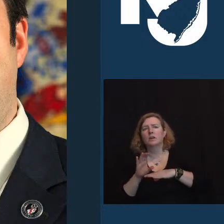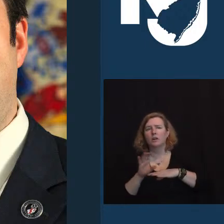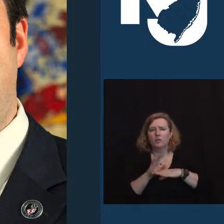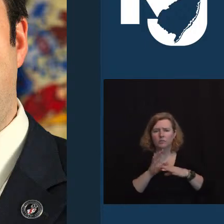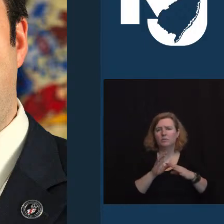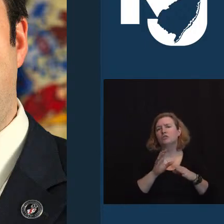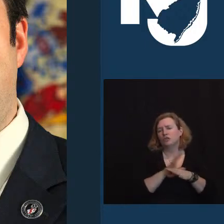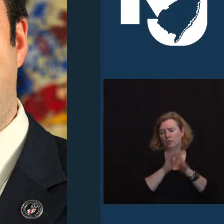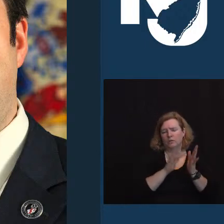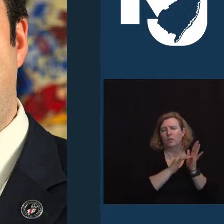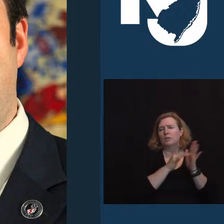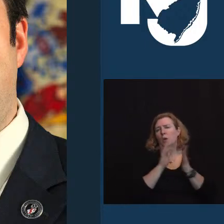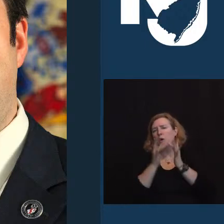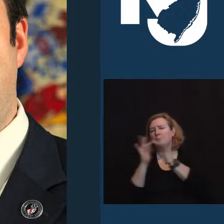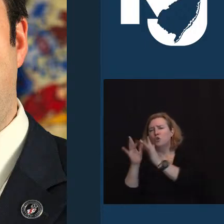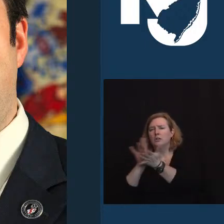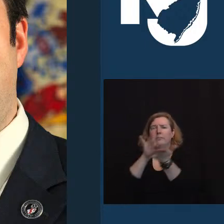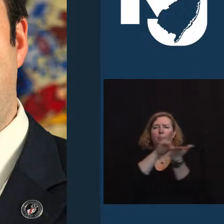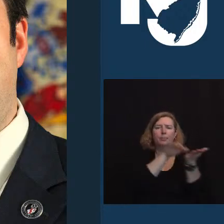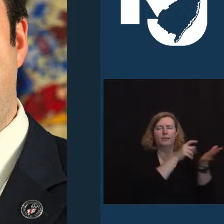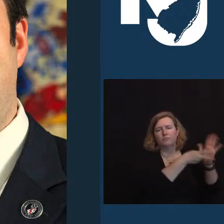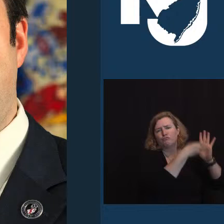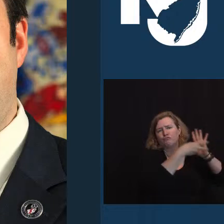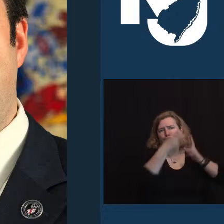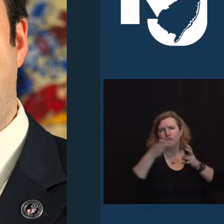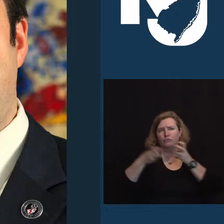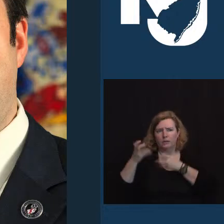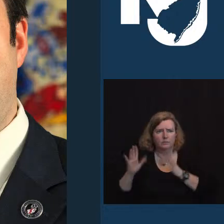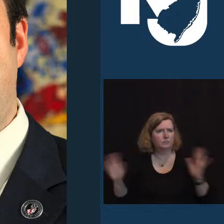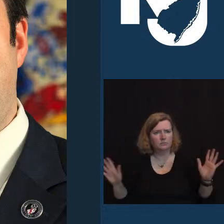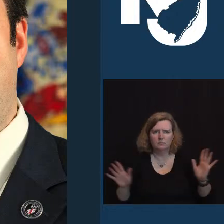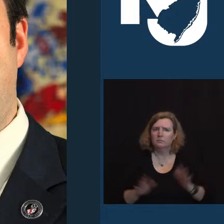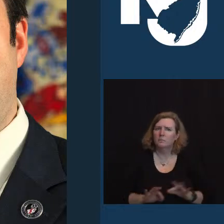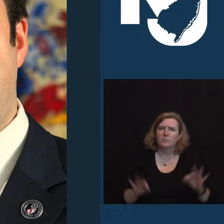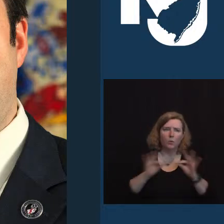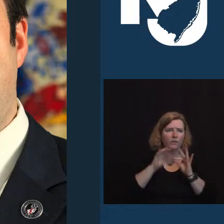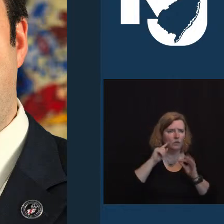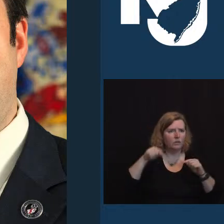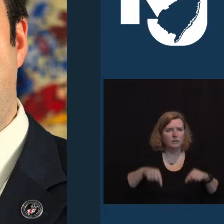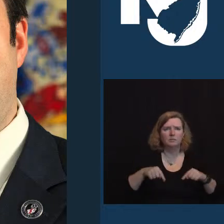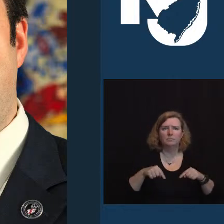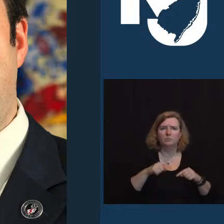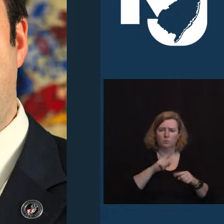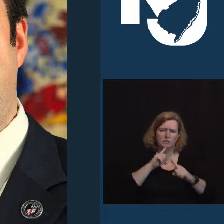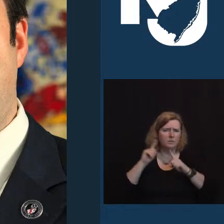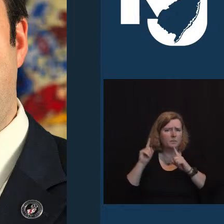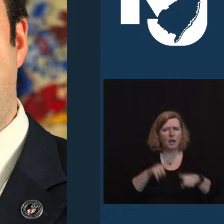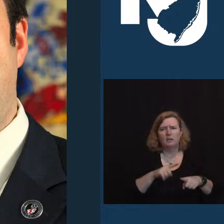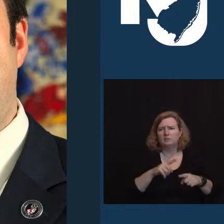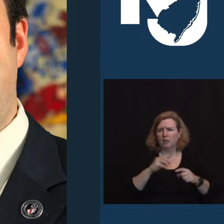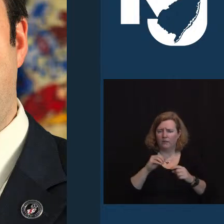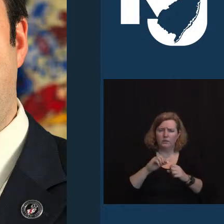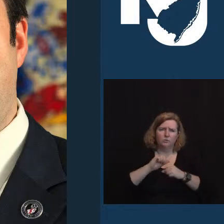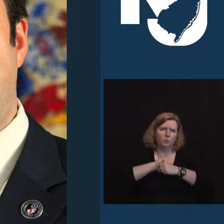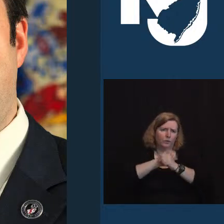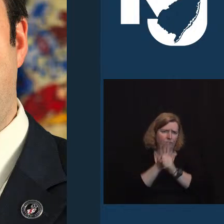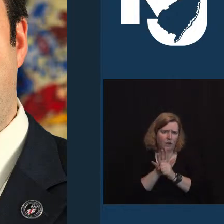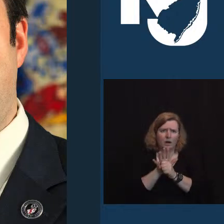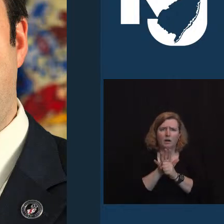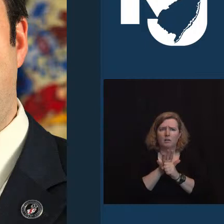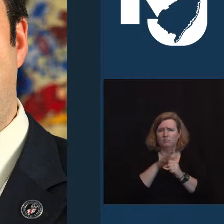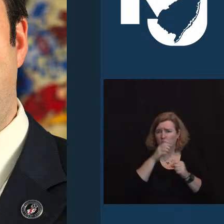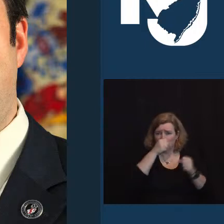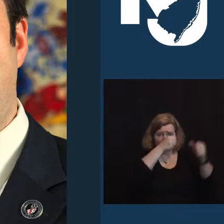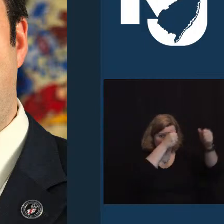a critical link in our COVID response. I know that he will take the same professionalism and knowledge that has helped us